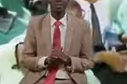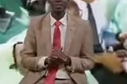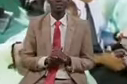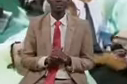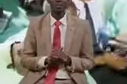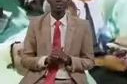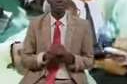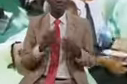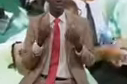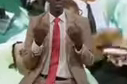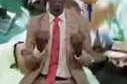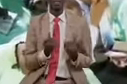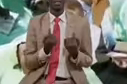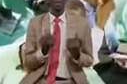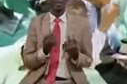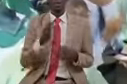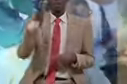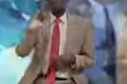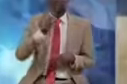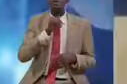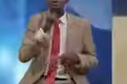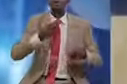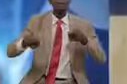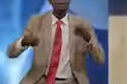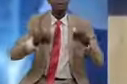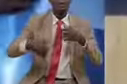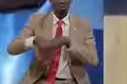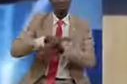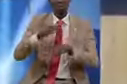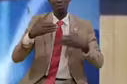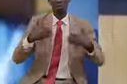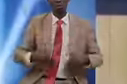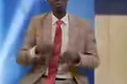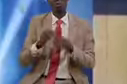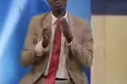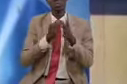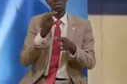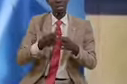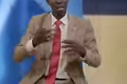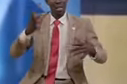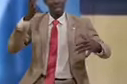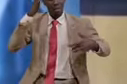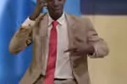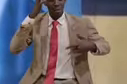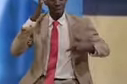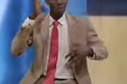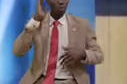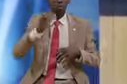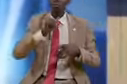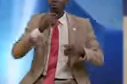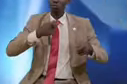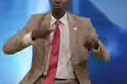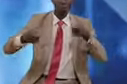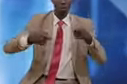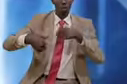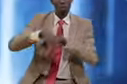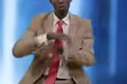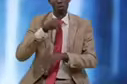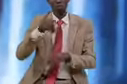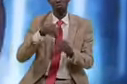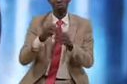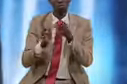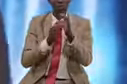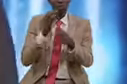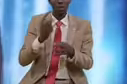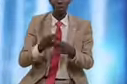Sin will not reign over you. Sickness will not reign over you.